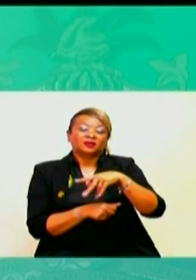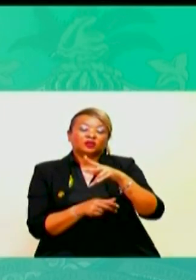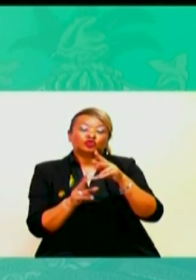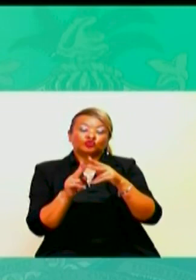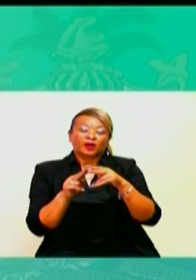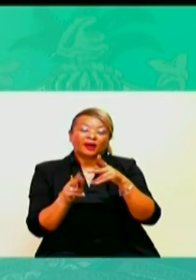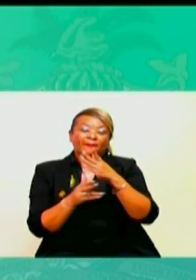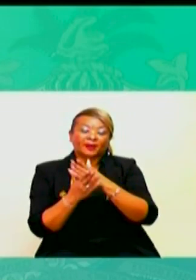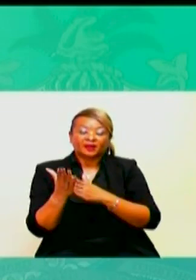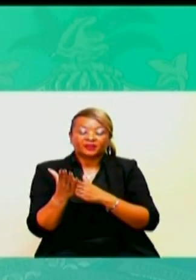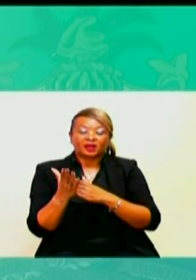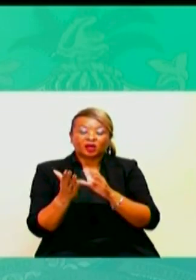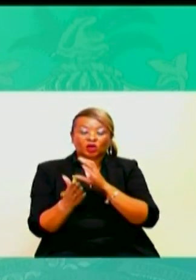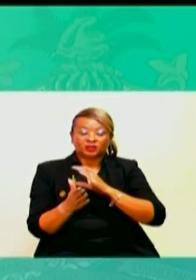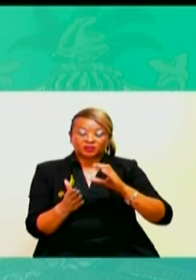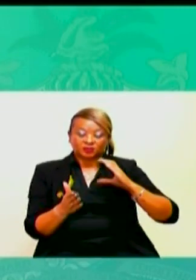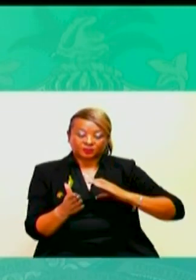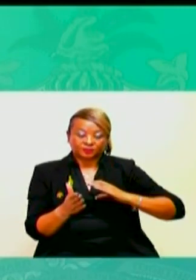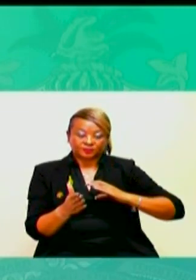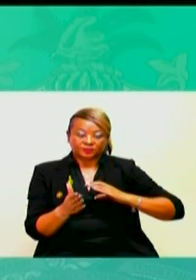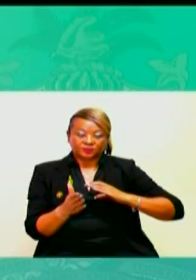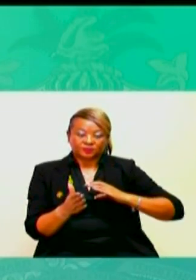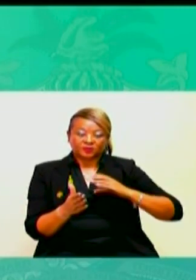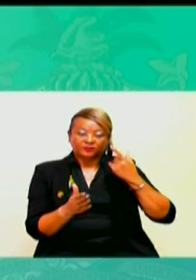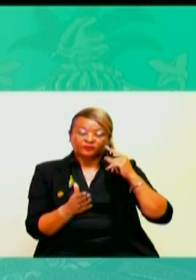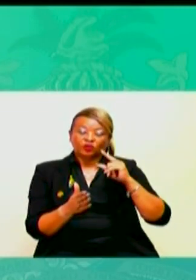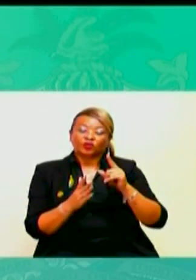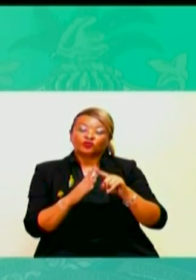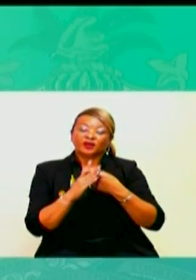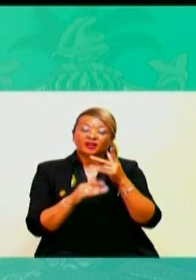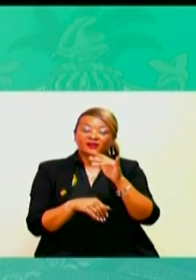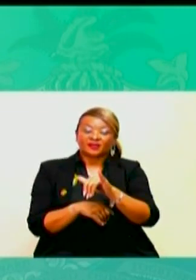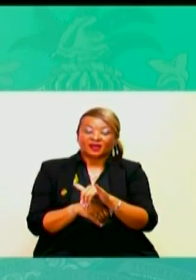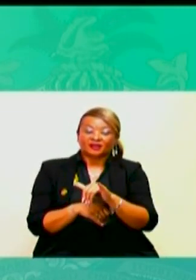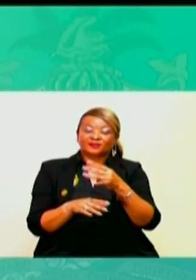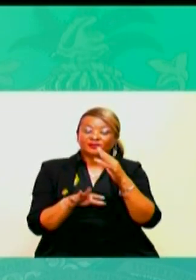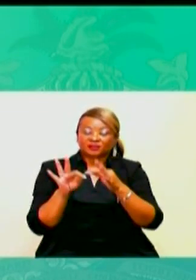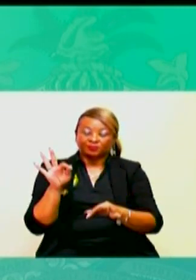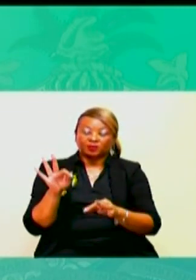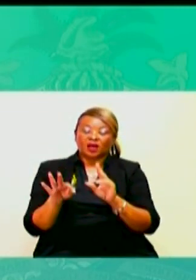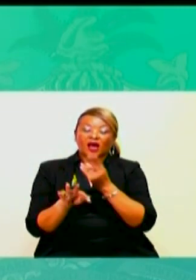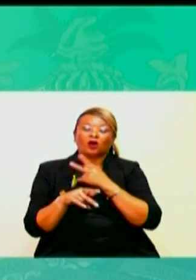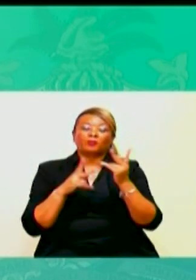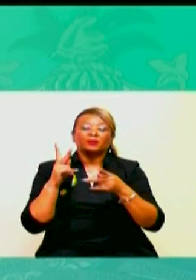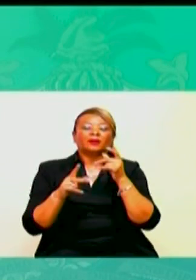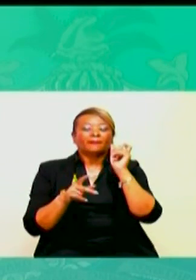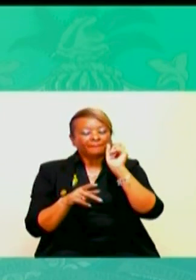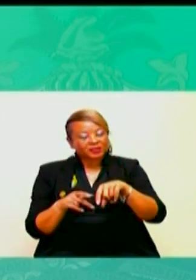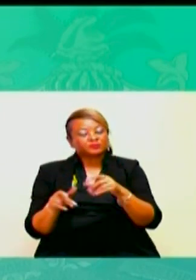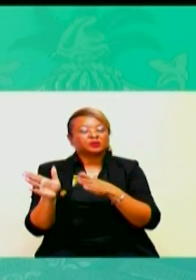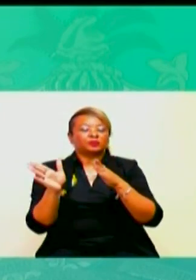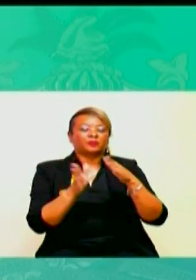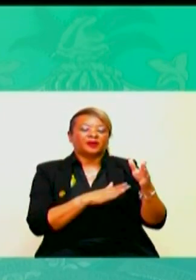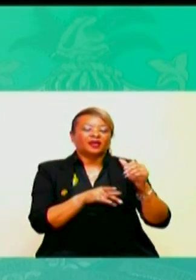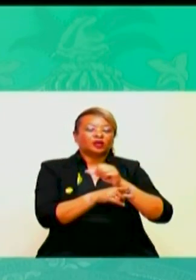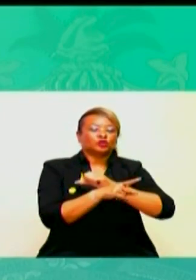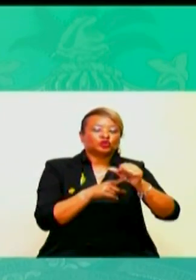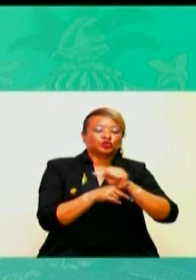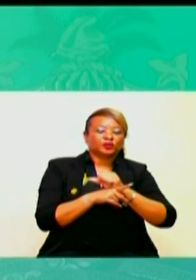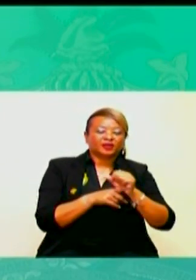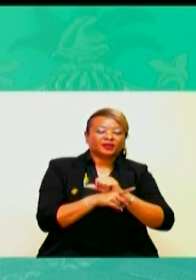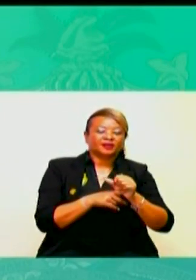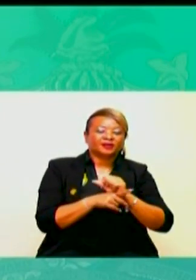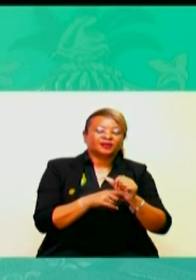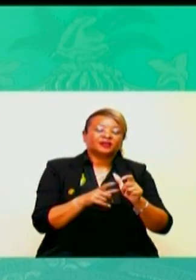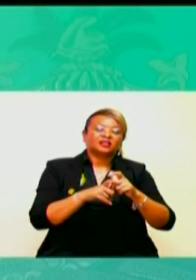Council. The rationale for creating the agency was simple. Our people must be prepared, trained,